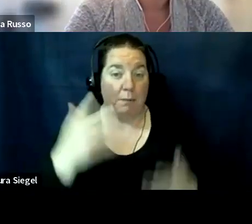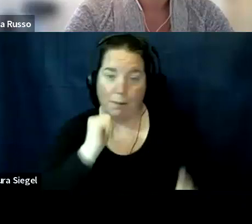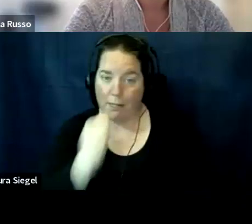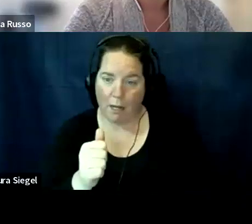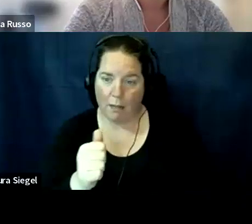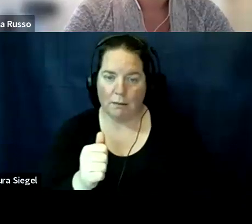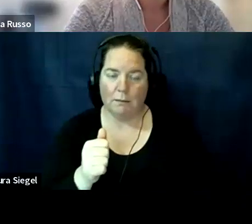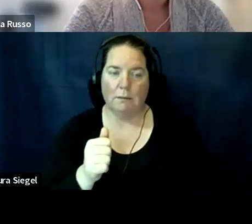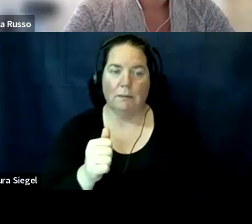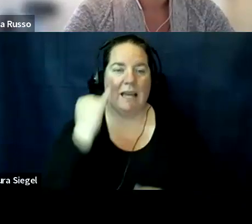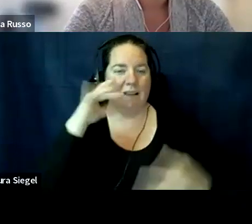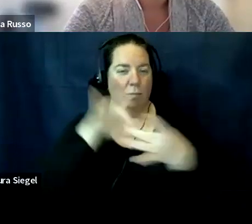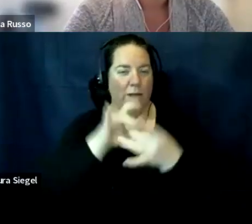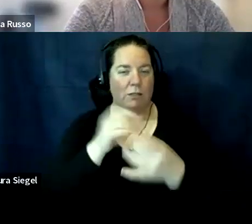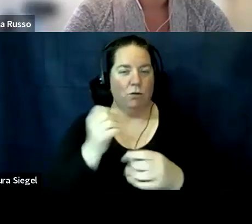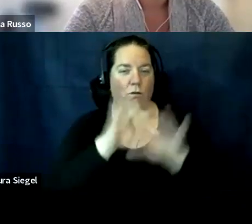12 specifically.